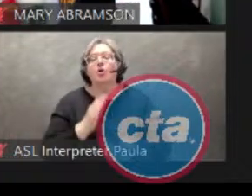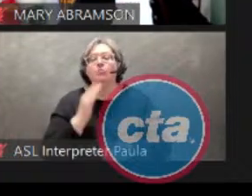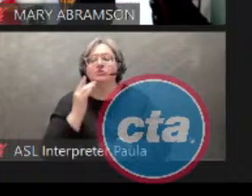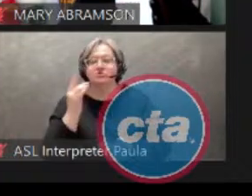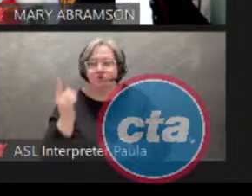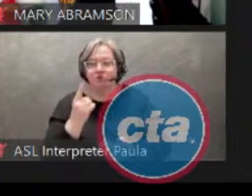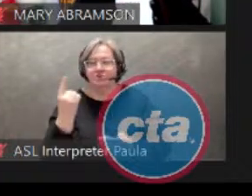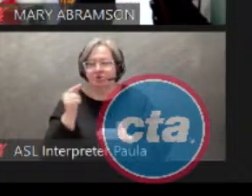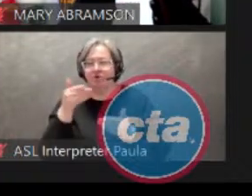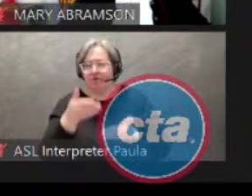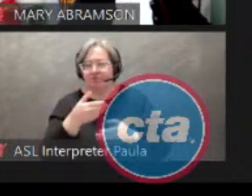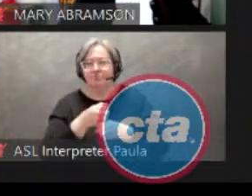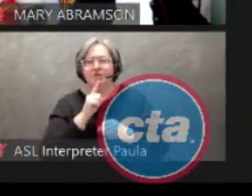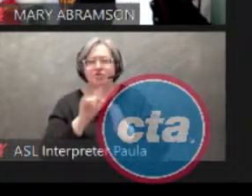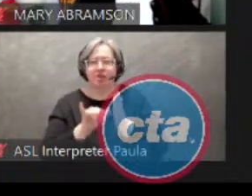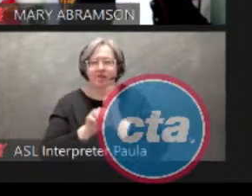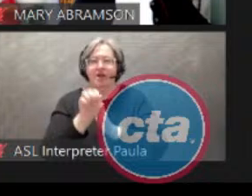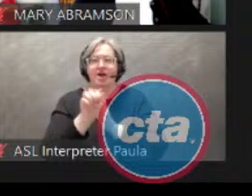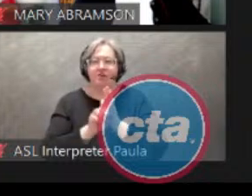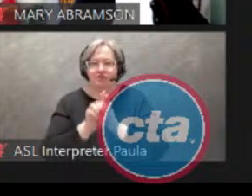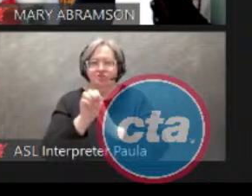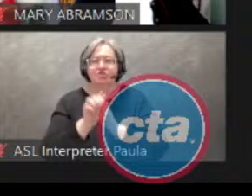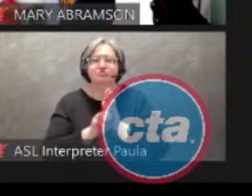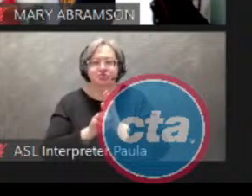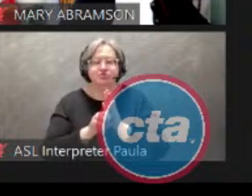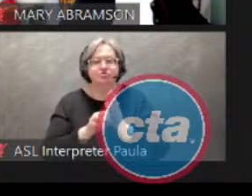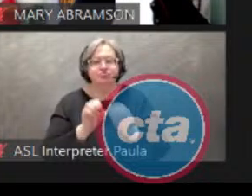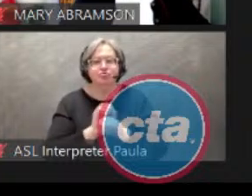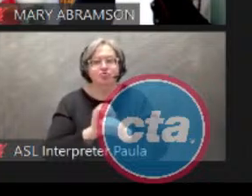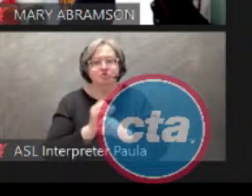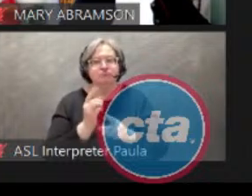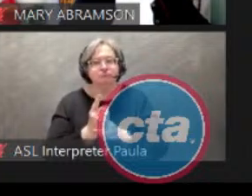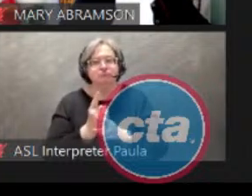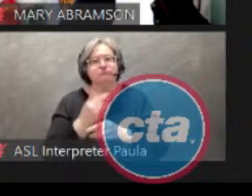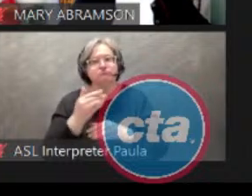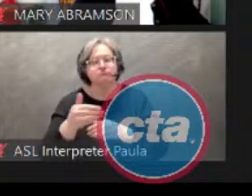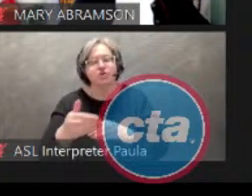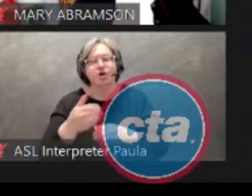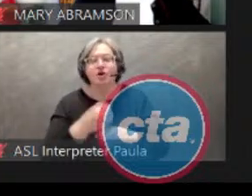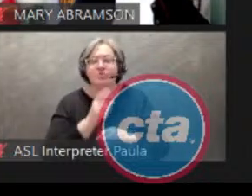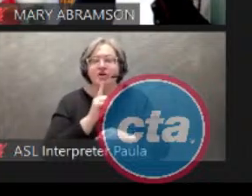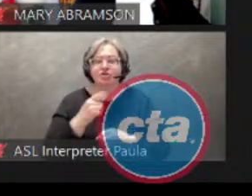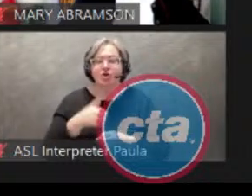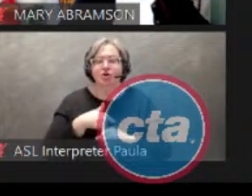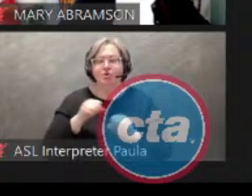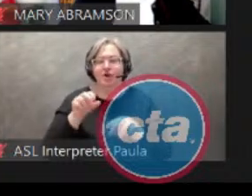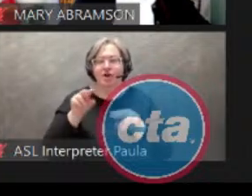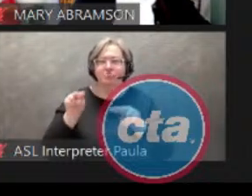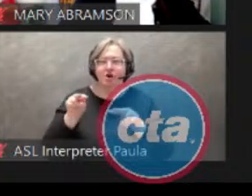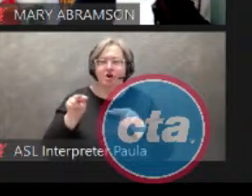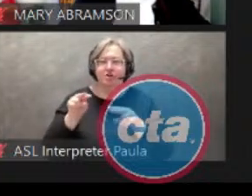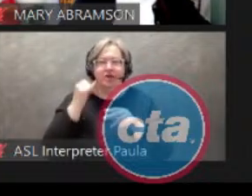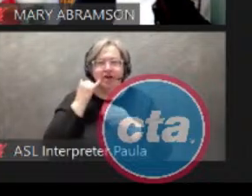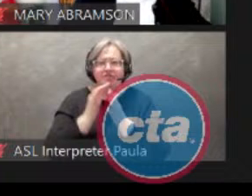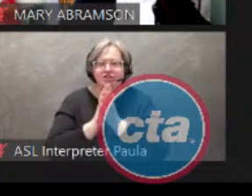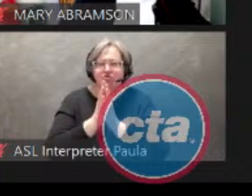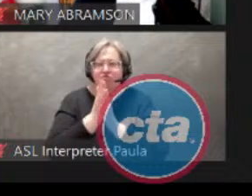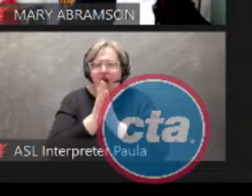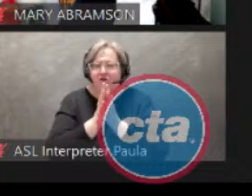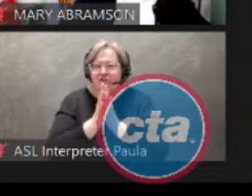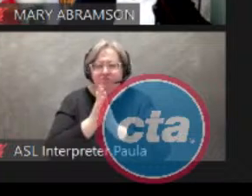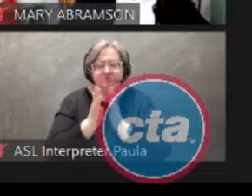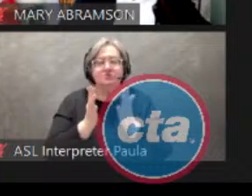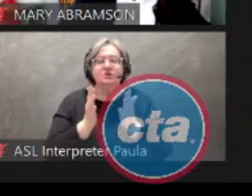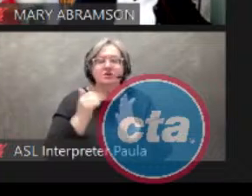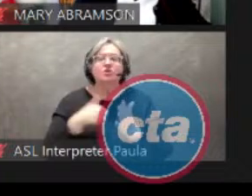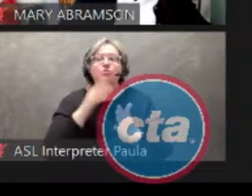sure that the elevator is running on a regular basis. We can supplement that to make sure that we can monitor crowding. Sometimes we'll do that for